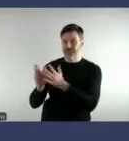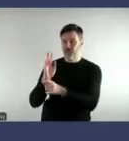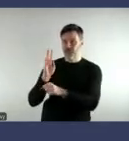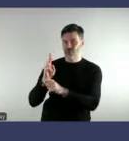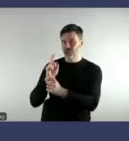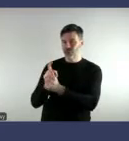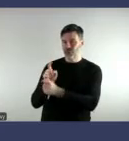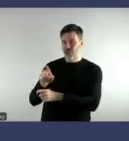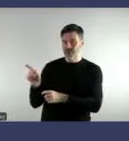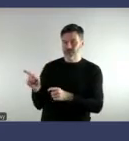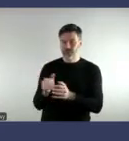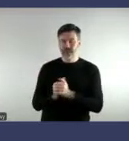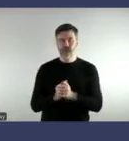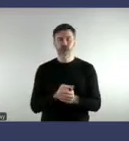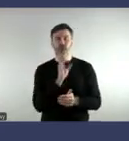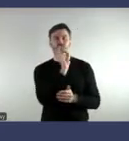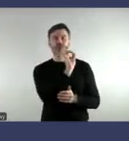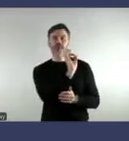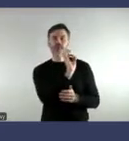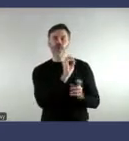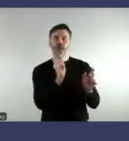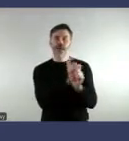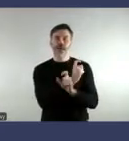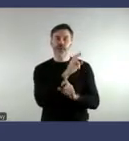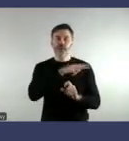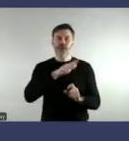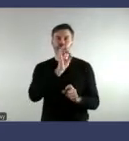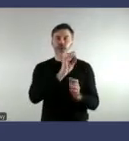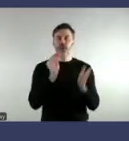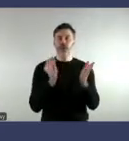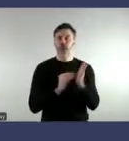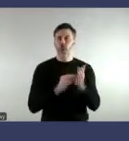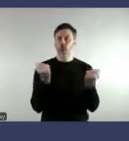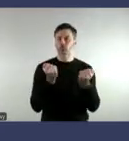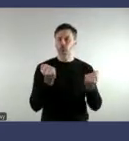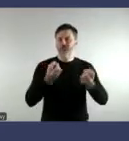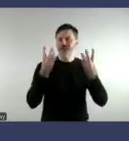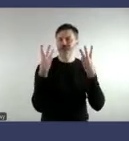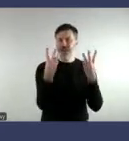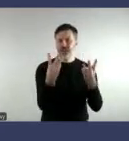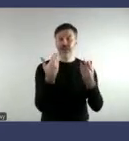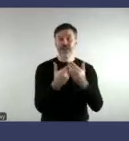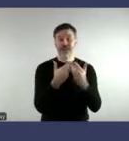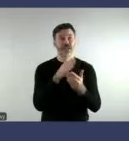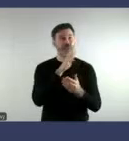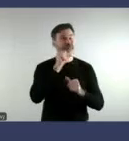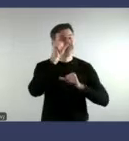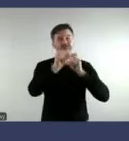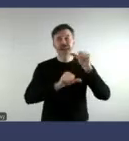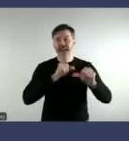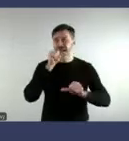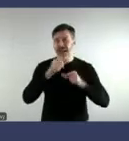What is particularly important is the Norwegian experience, because the Scandinavian countries have a